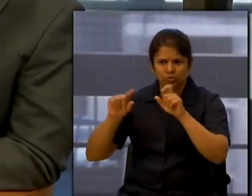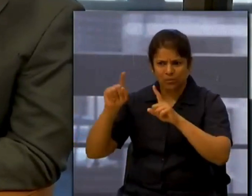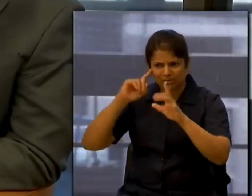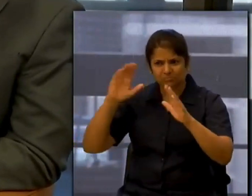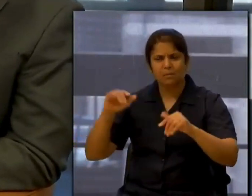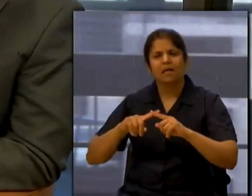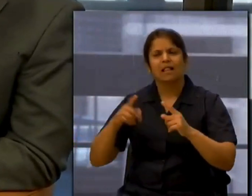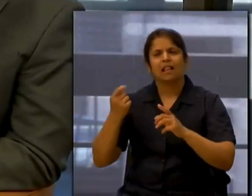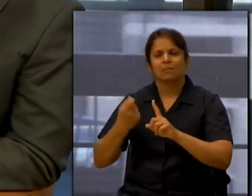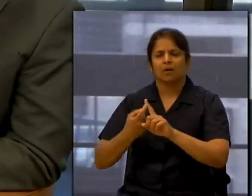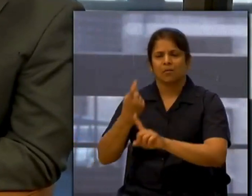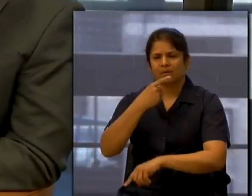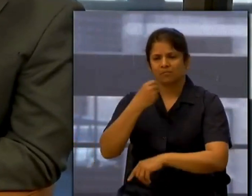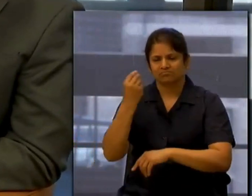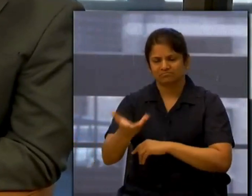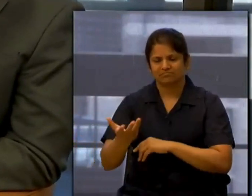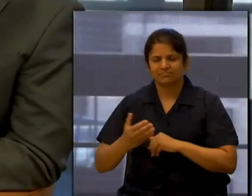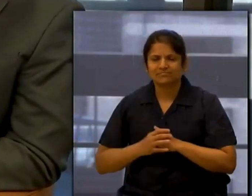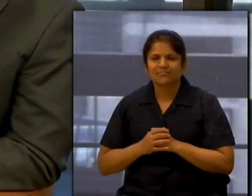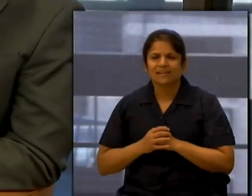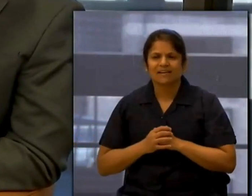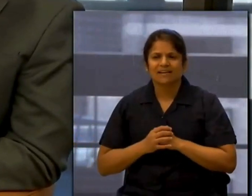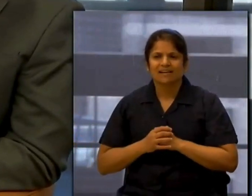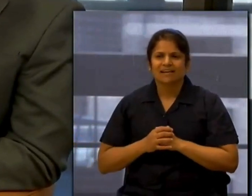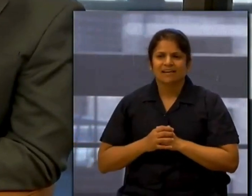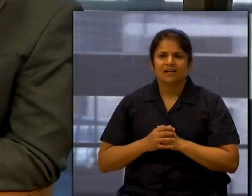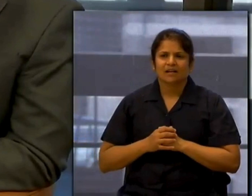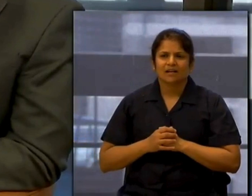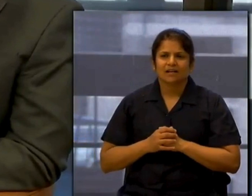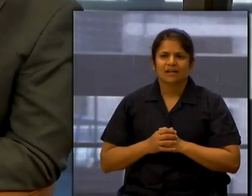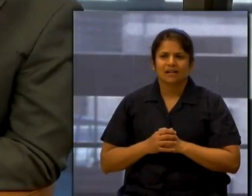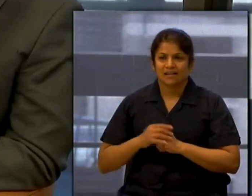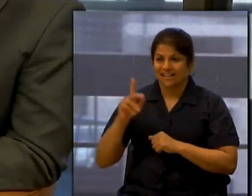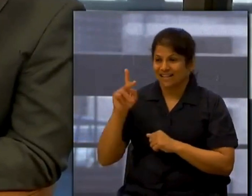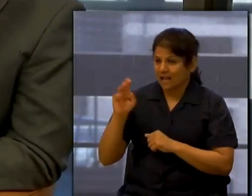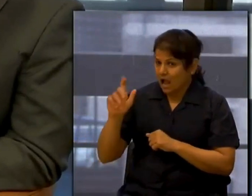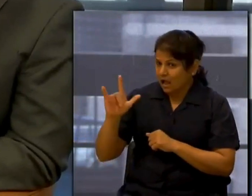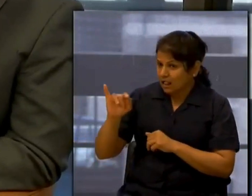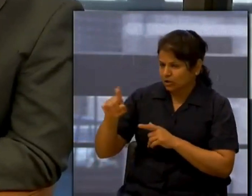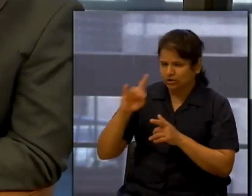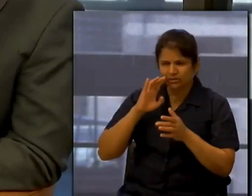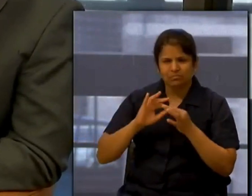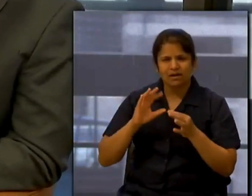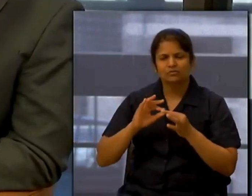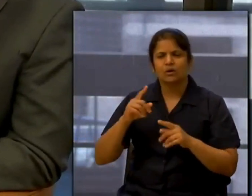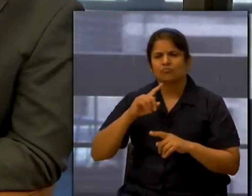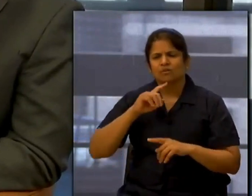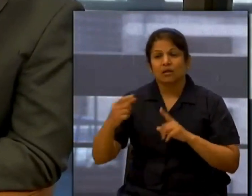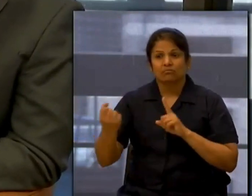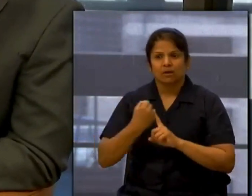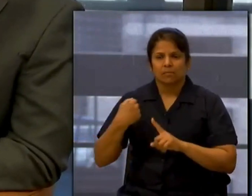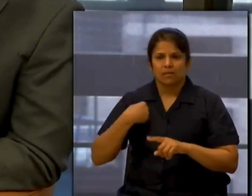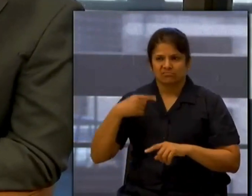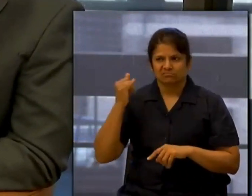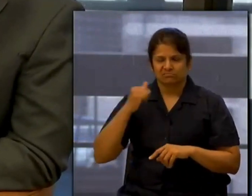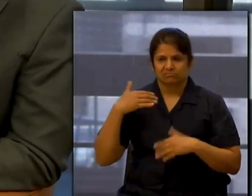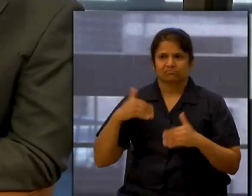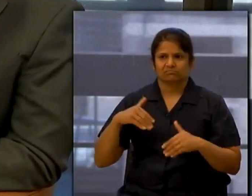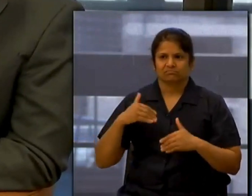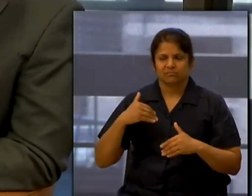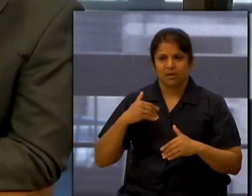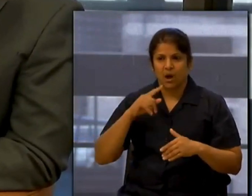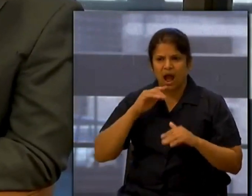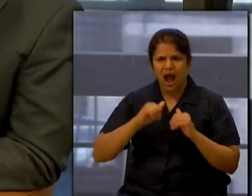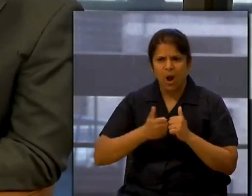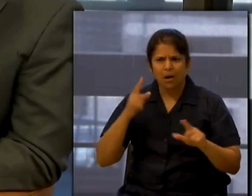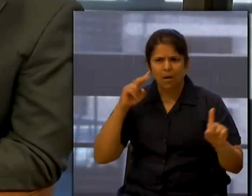that you said, Kylie, just really struck me in terms of its implications for the work that we do,